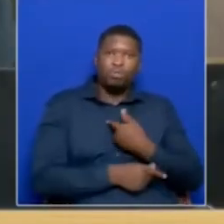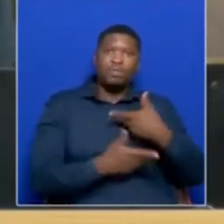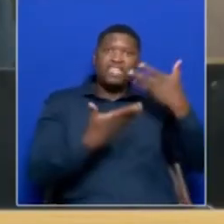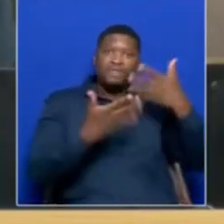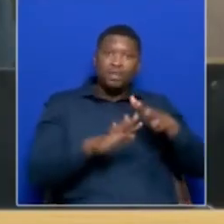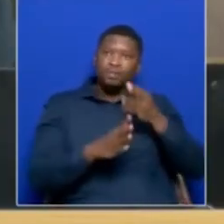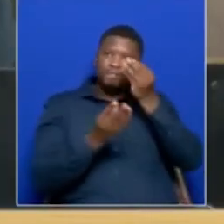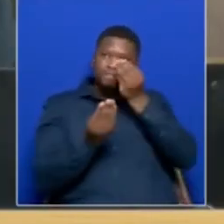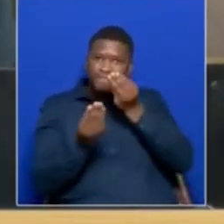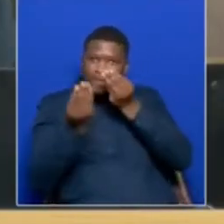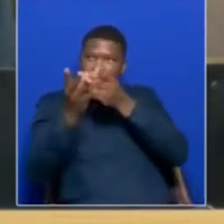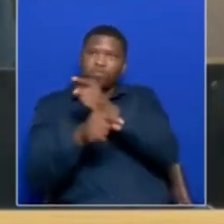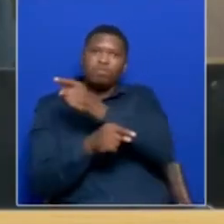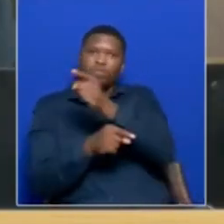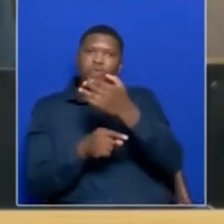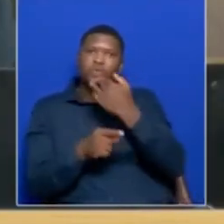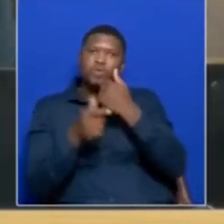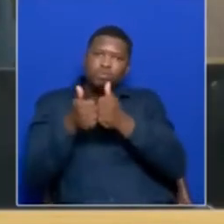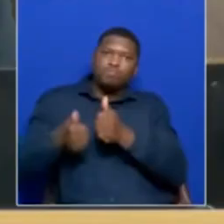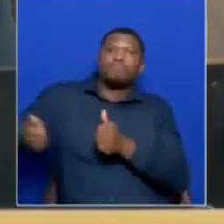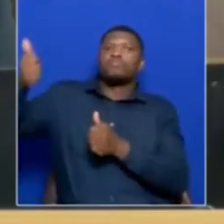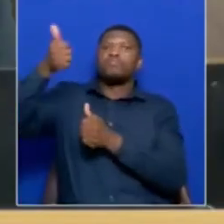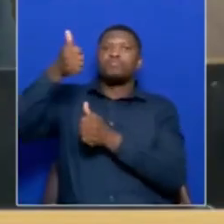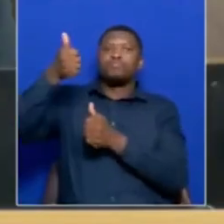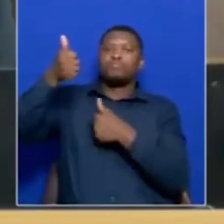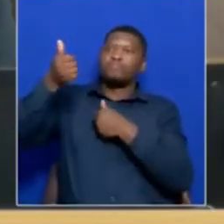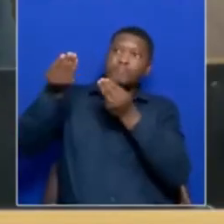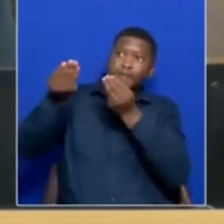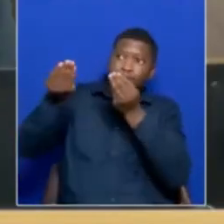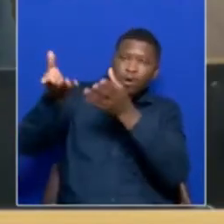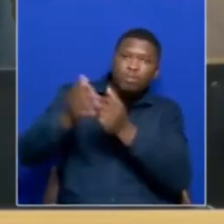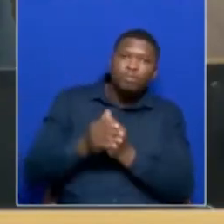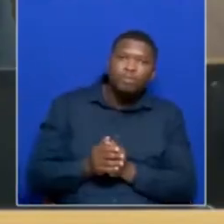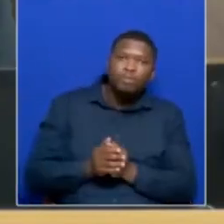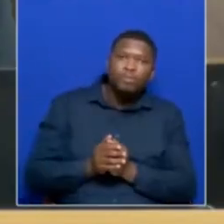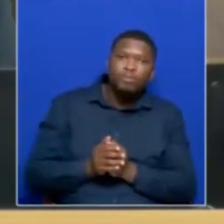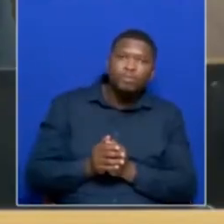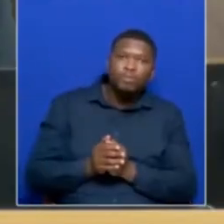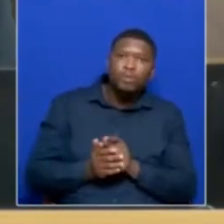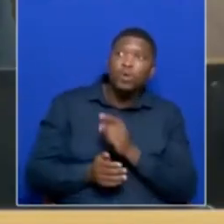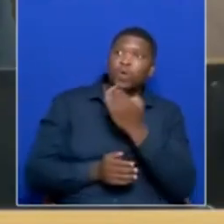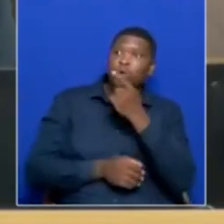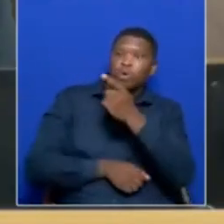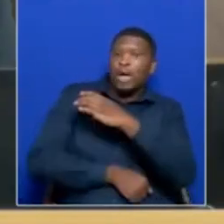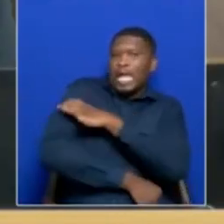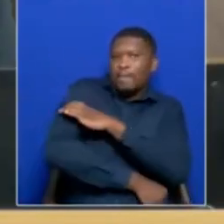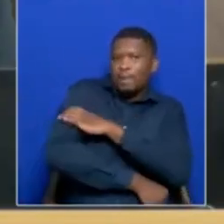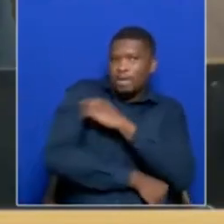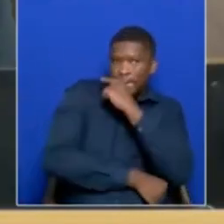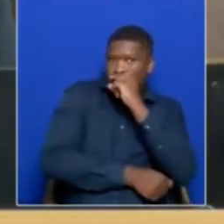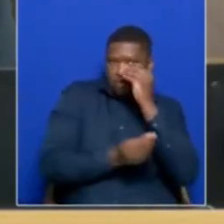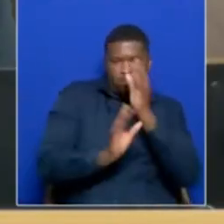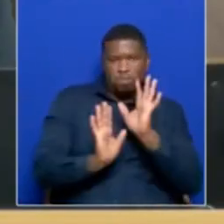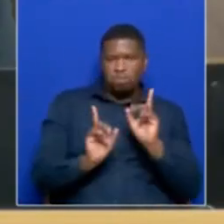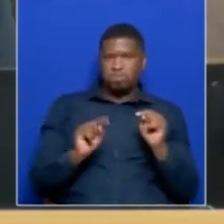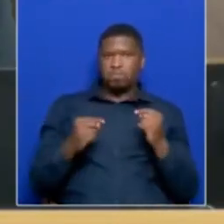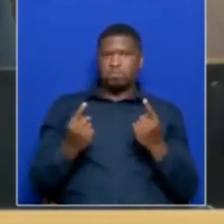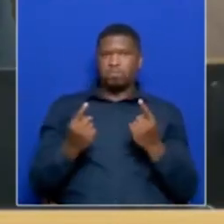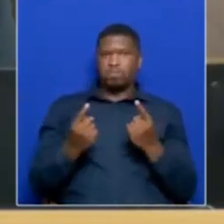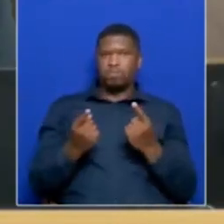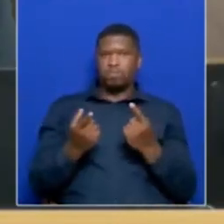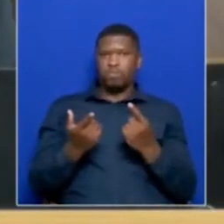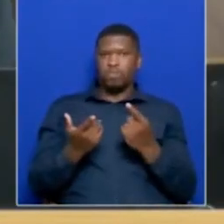commander, to my immediate commander, in a level of a captain. I won't mention the name. But then at the time,